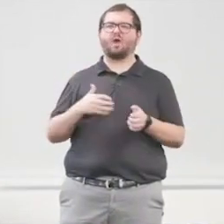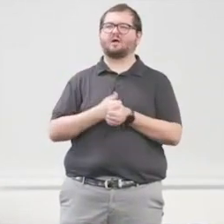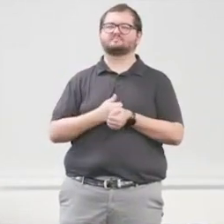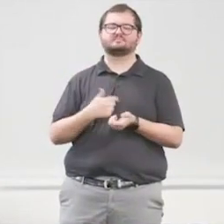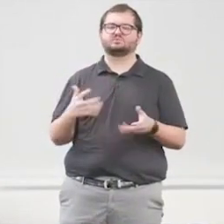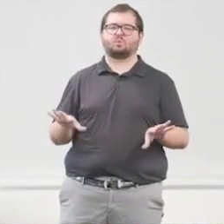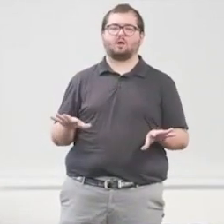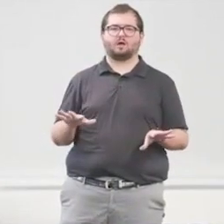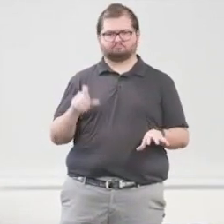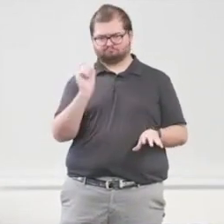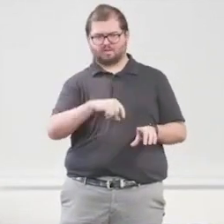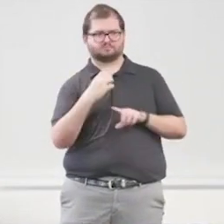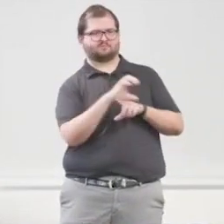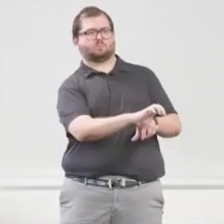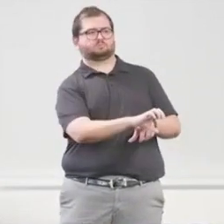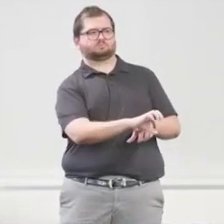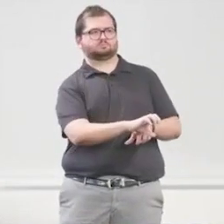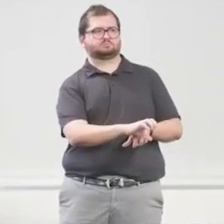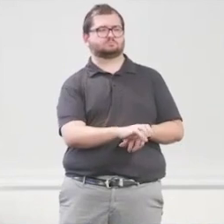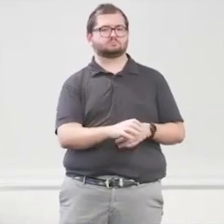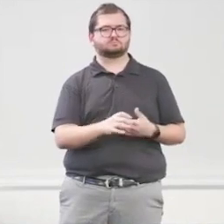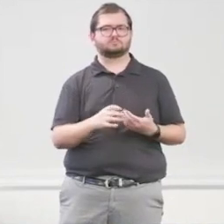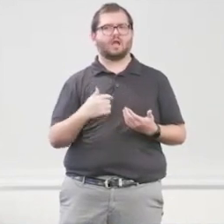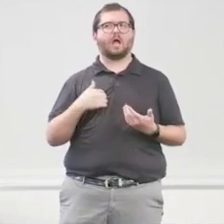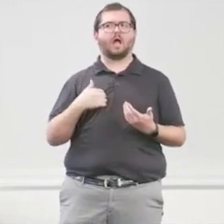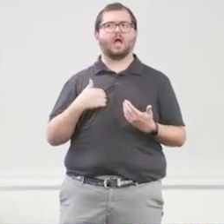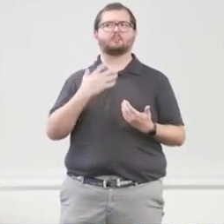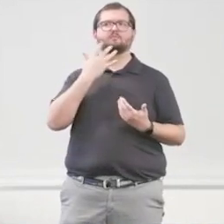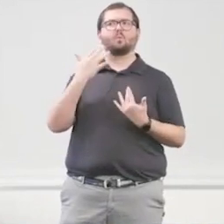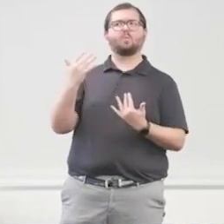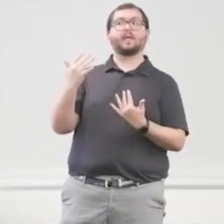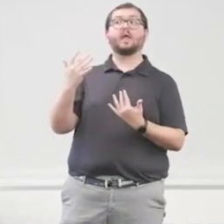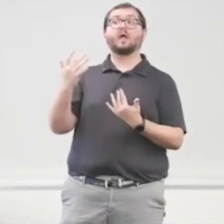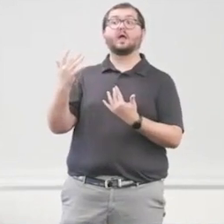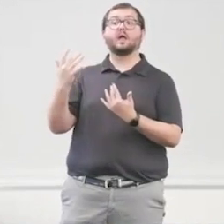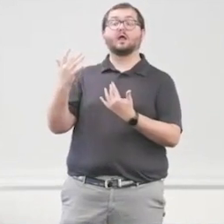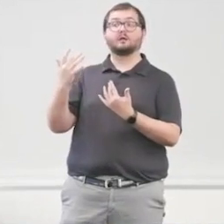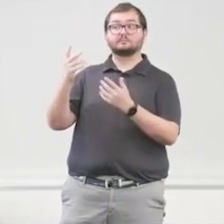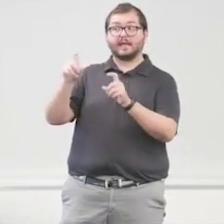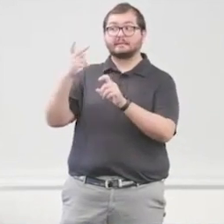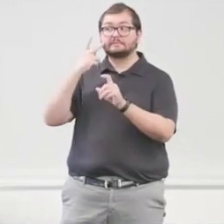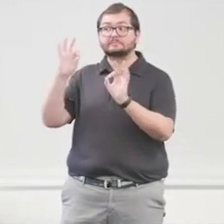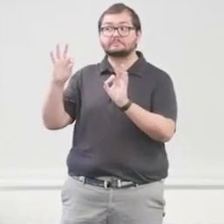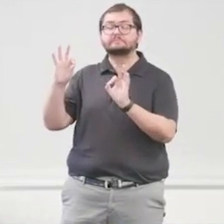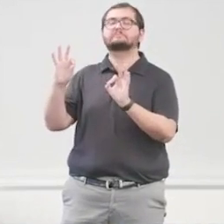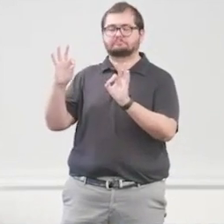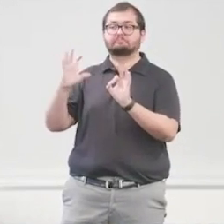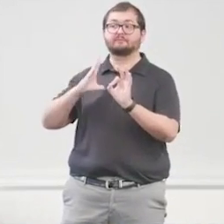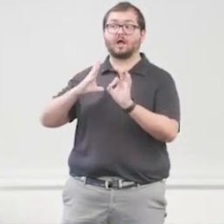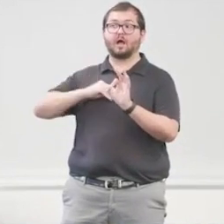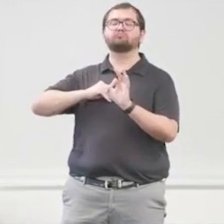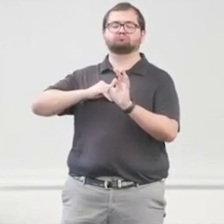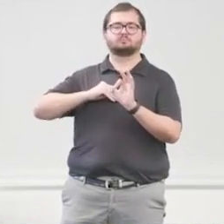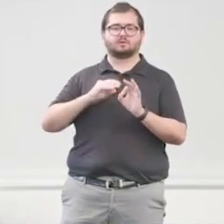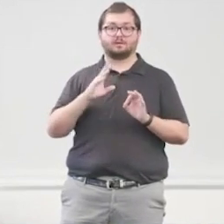to take it and put it in a test environment and make sure it's going to work without bringing me down. That was a protocol that was not in place at the CrowdStrike level.